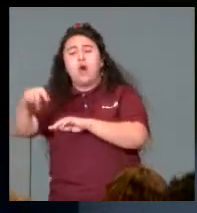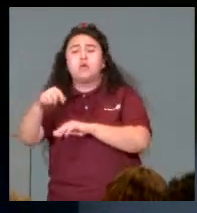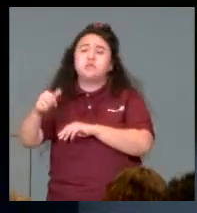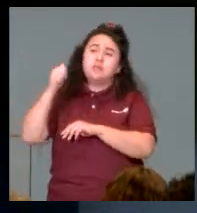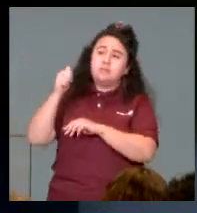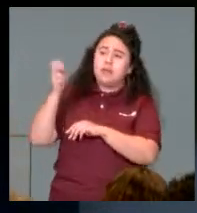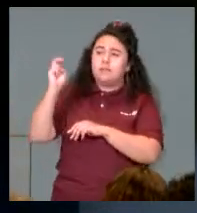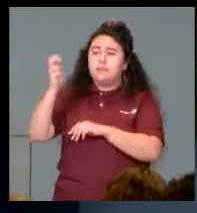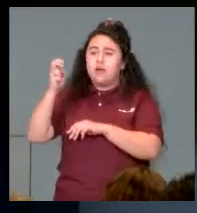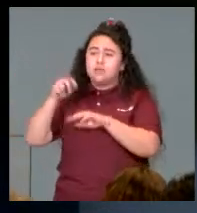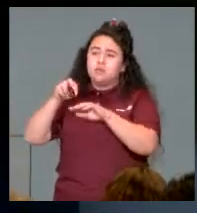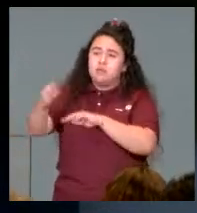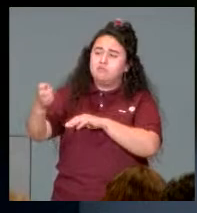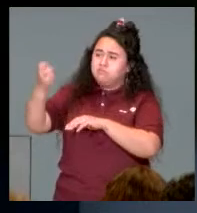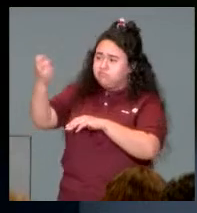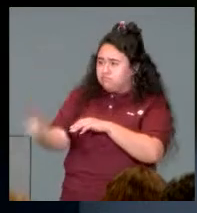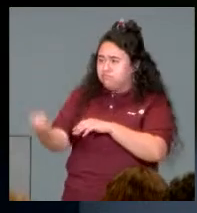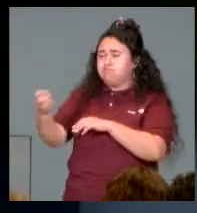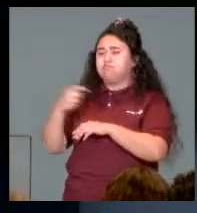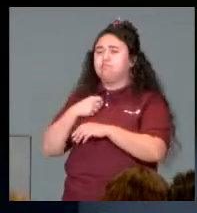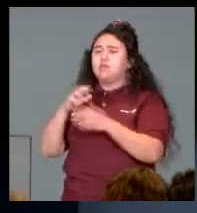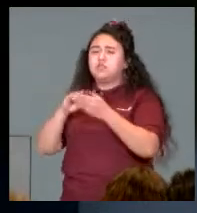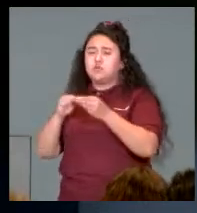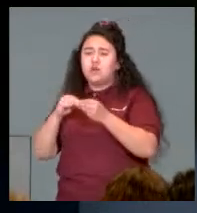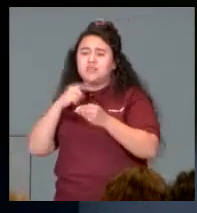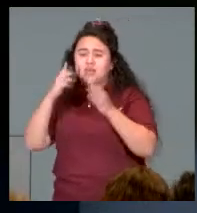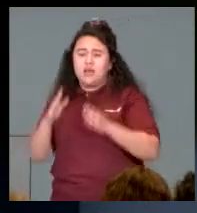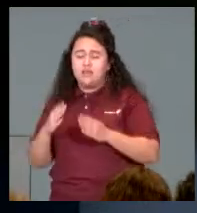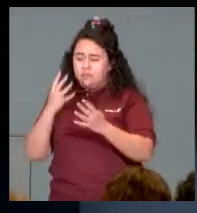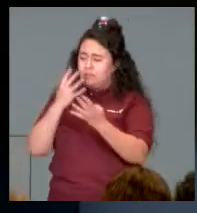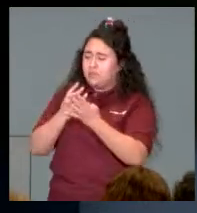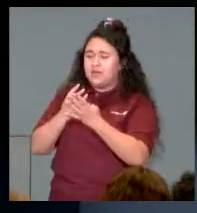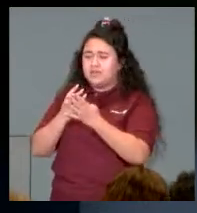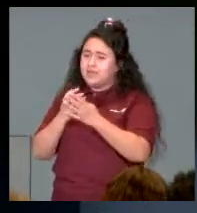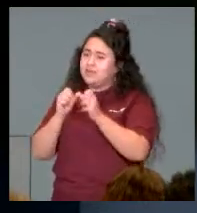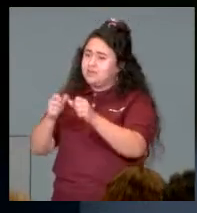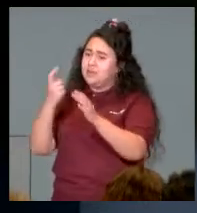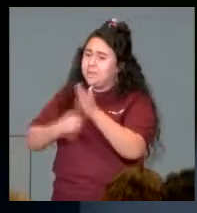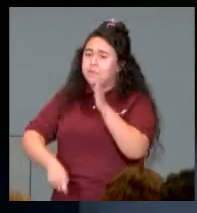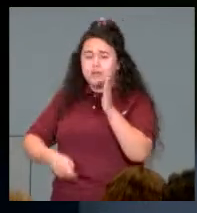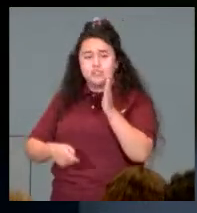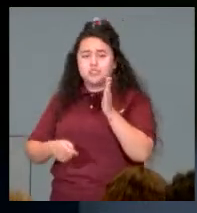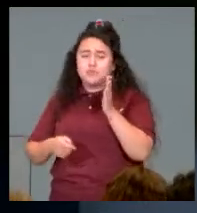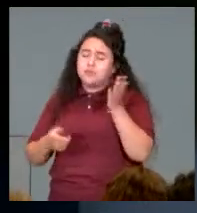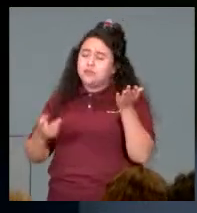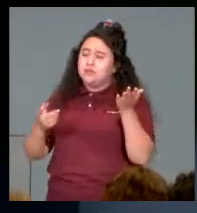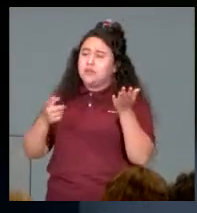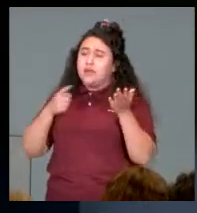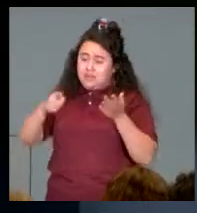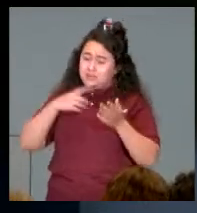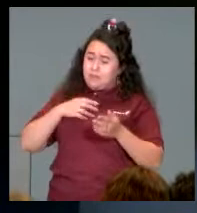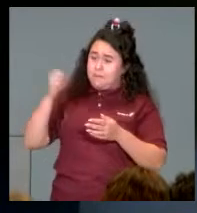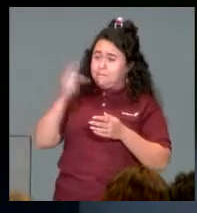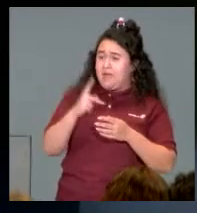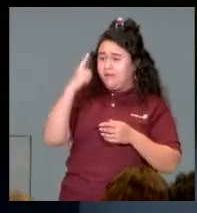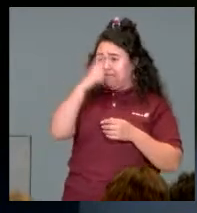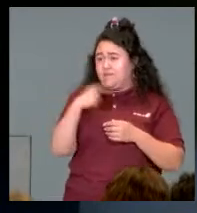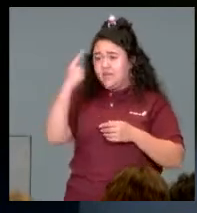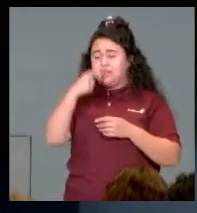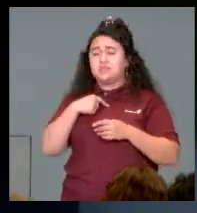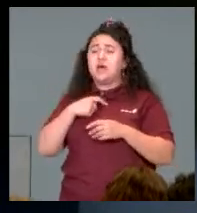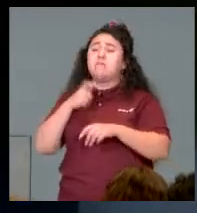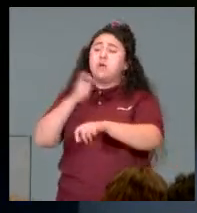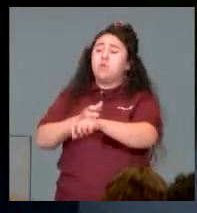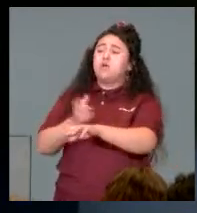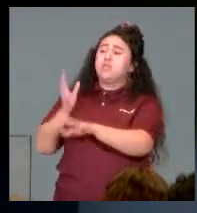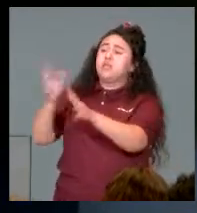bus that led on out the back of a storyteller's prison sentence. Then on out the back of slave scars, but this is my comeback face. I left my watch on the public bathroom